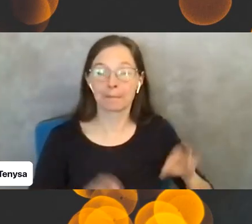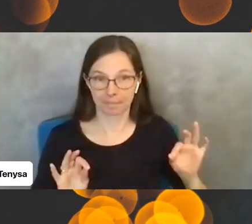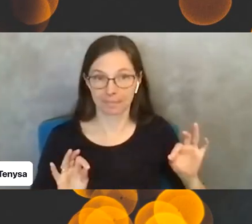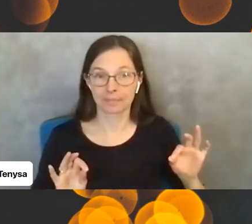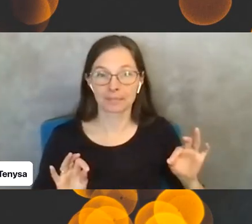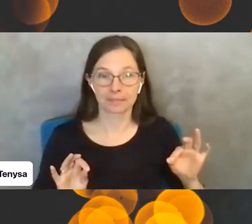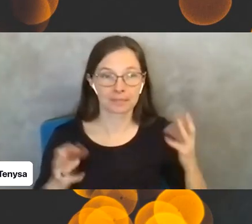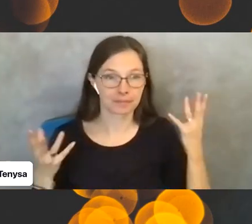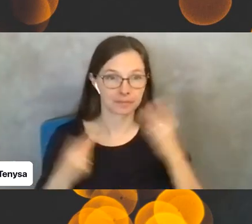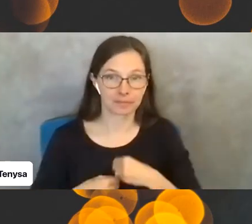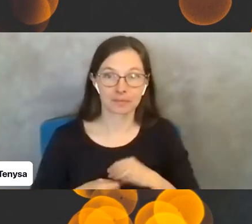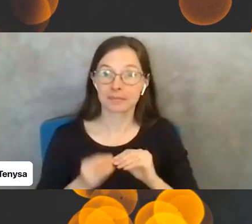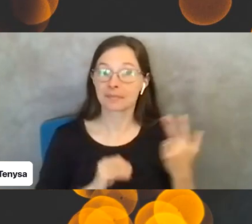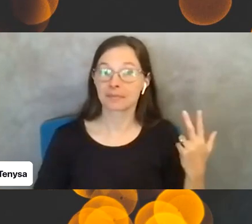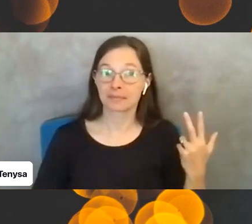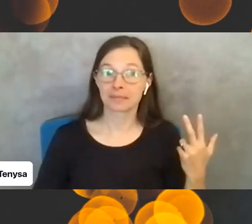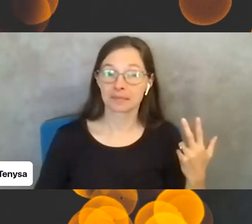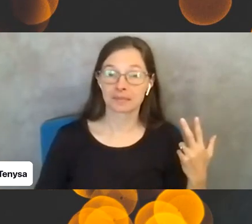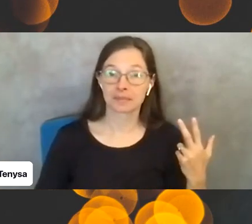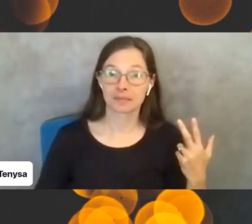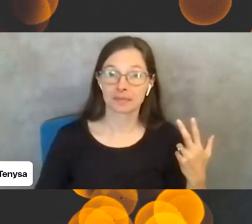lovely. Parry number 3,